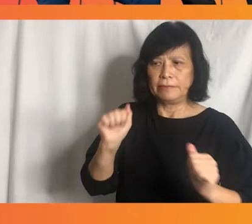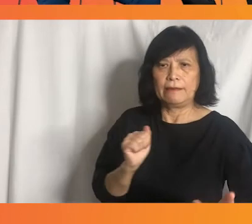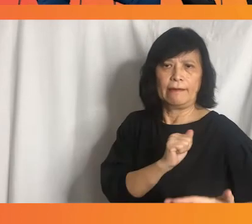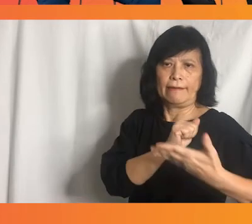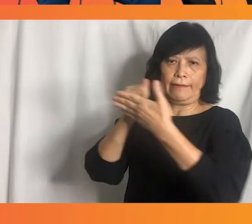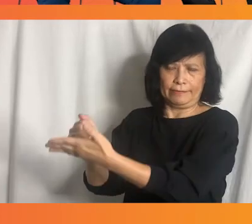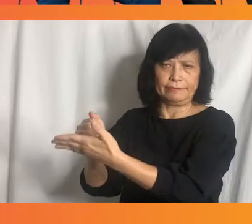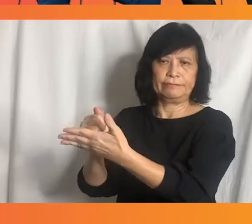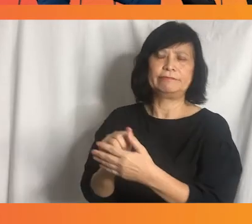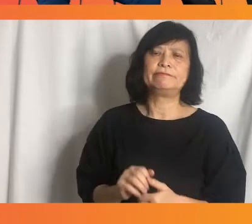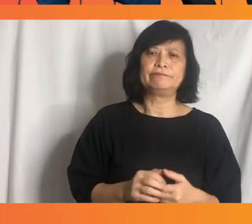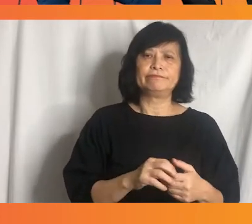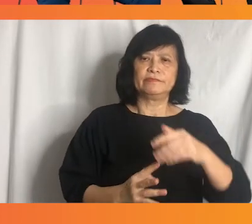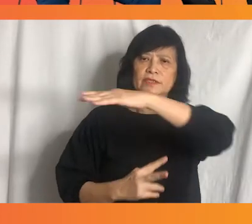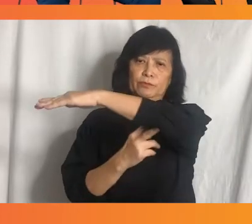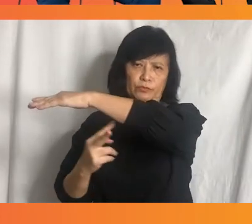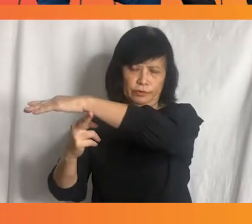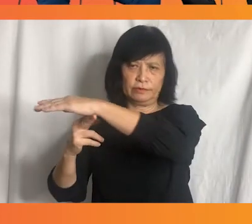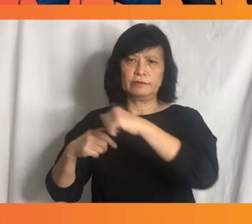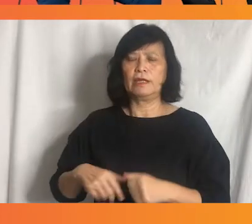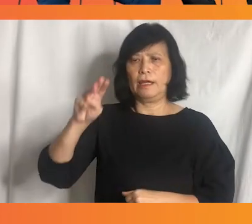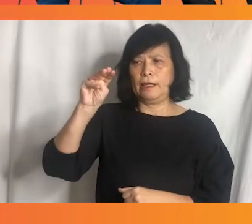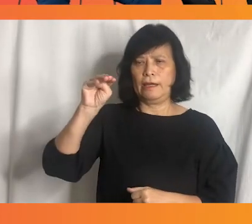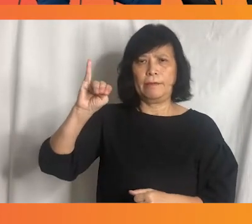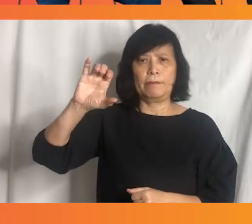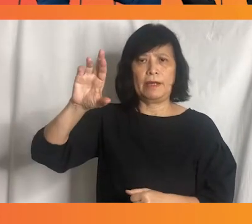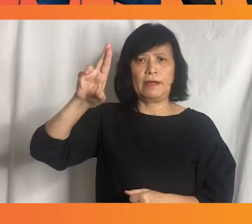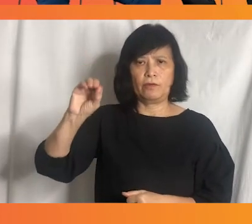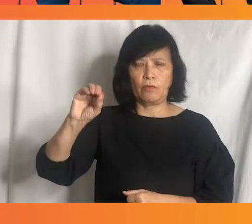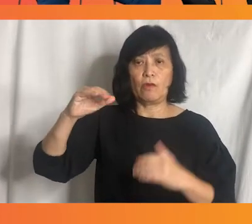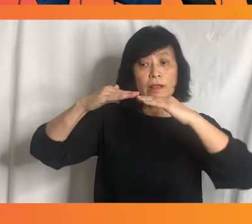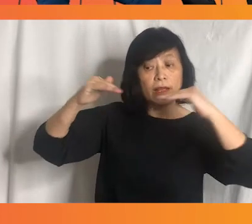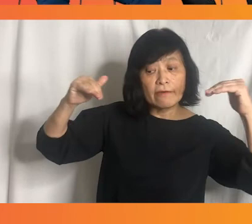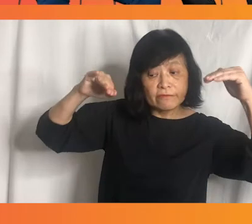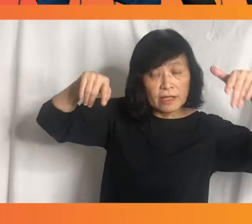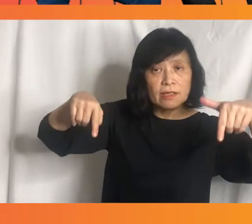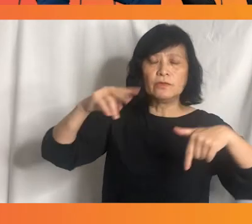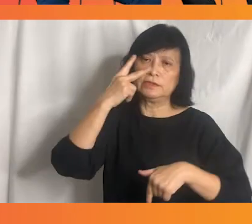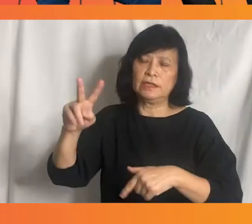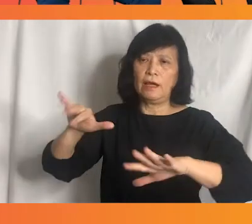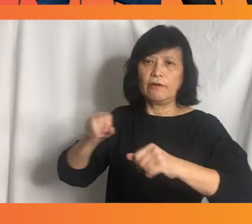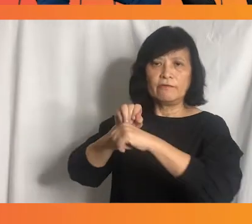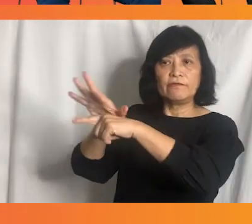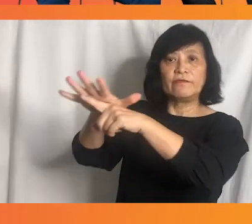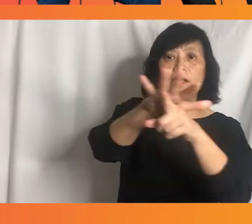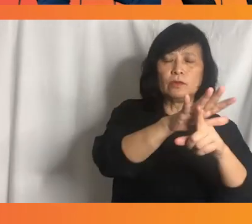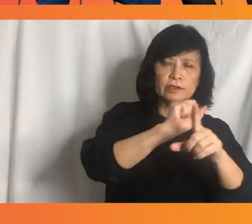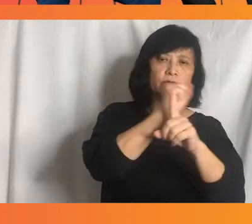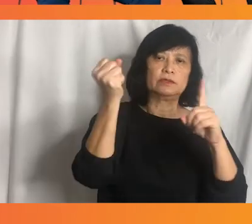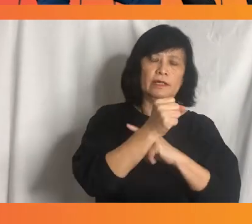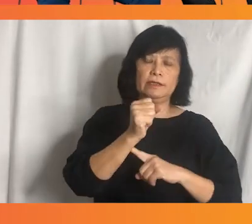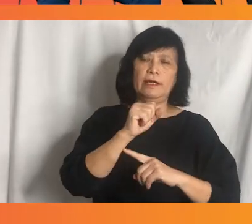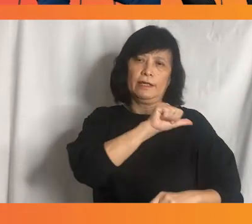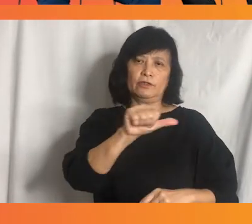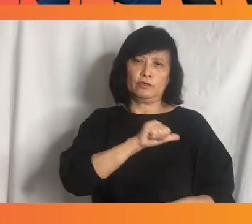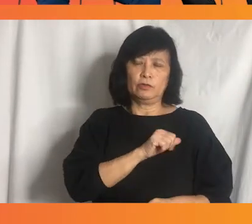persons with disabilities. Now, at the macro level, this is when we can actually, like we mentioned, influence societal attitudes, policy